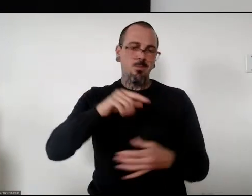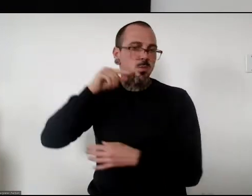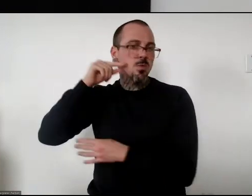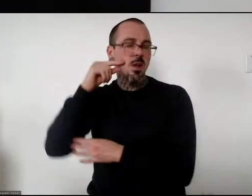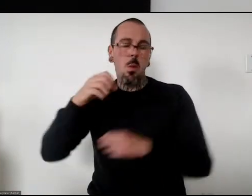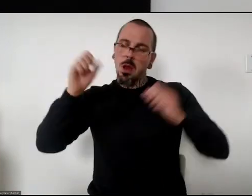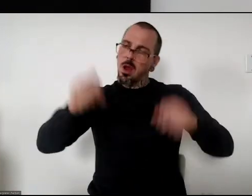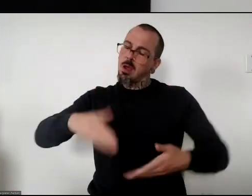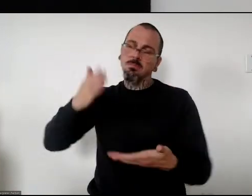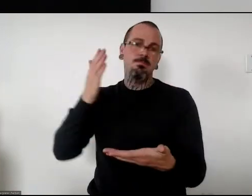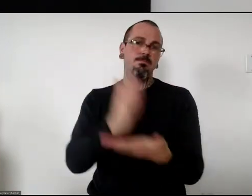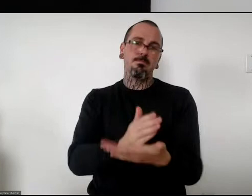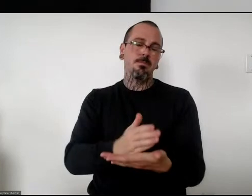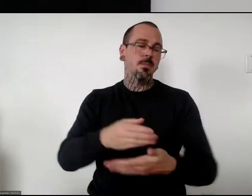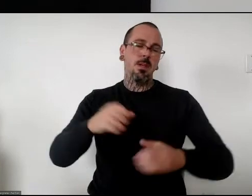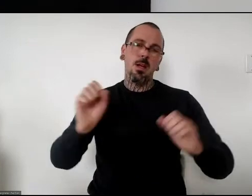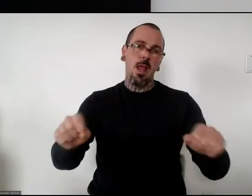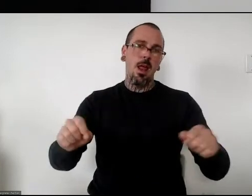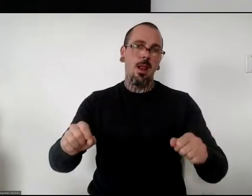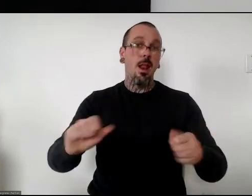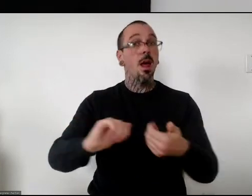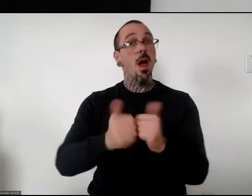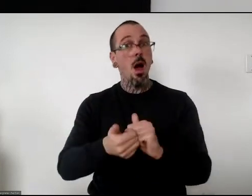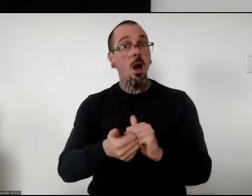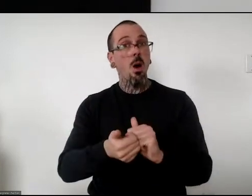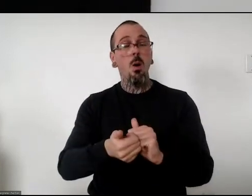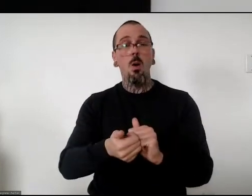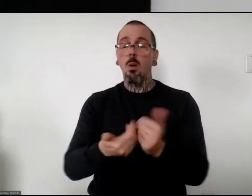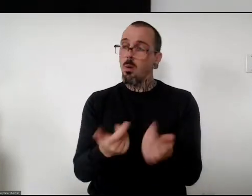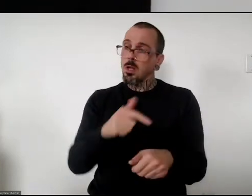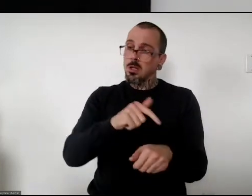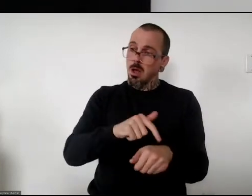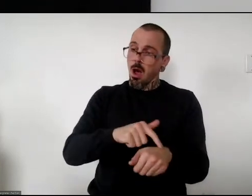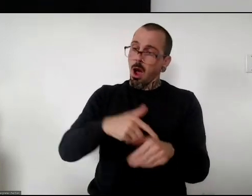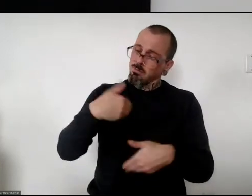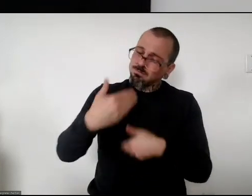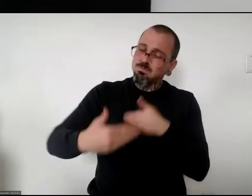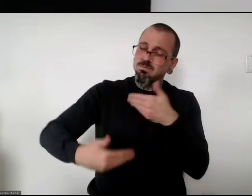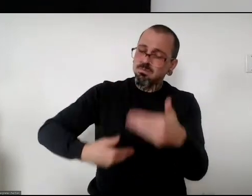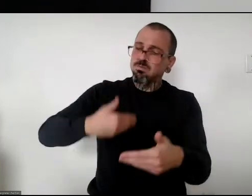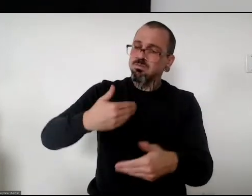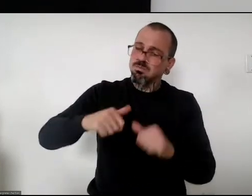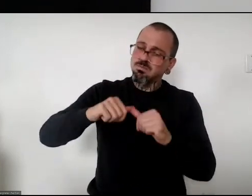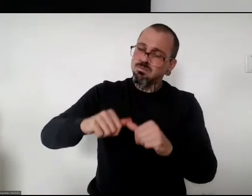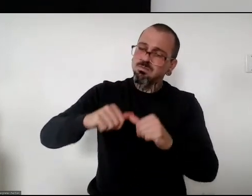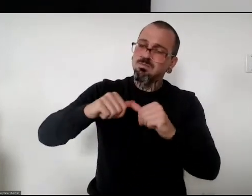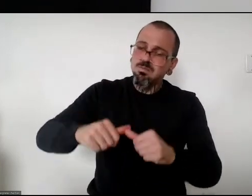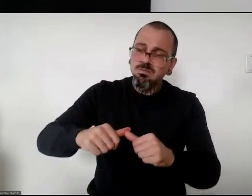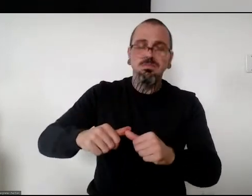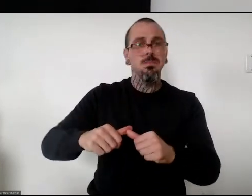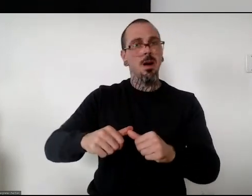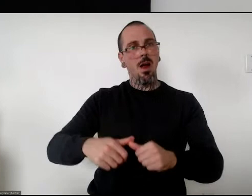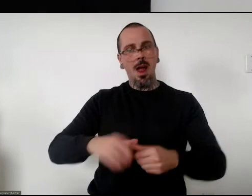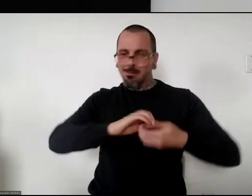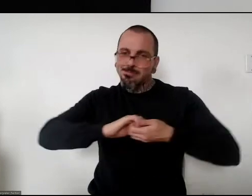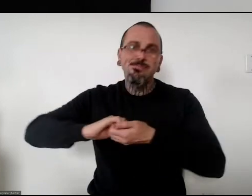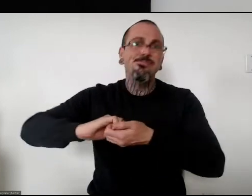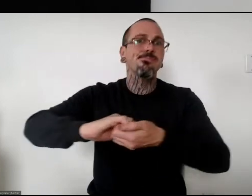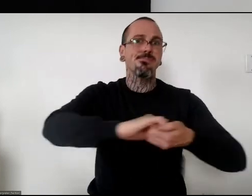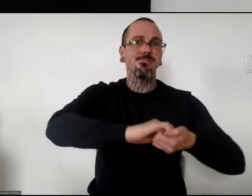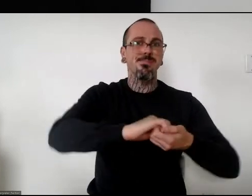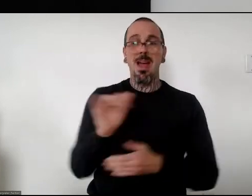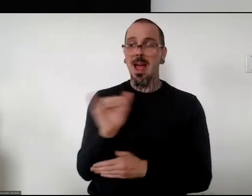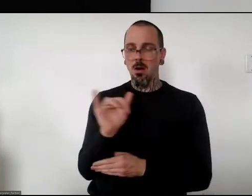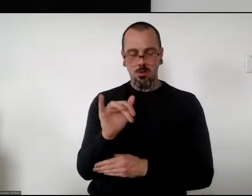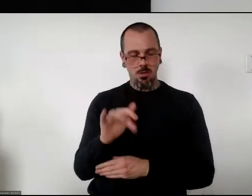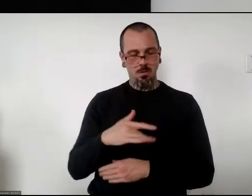take collaboration, and it will take a renewed urgency that includes all of us. But it is necessary